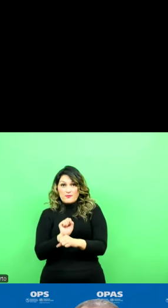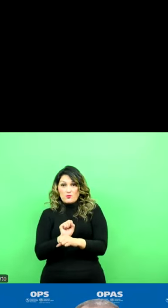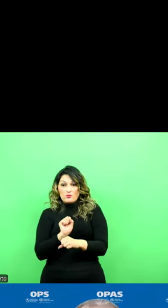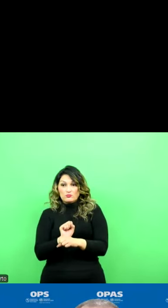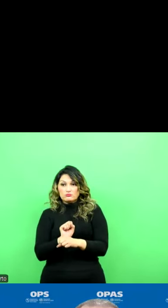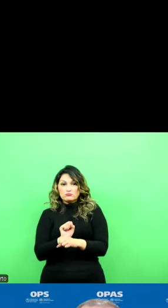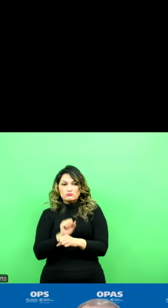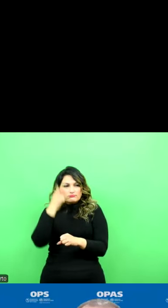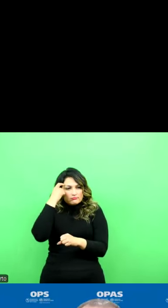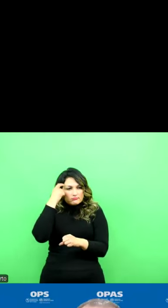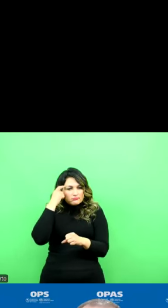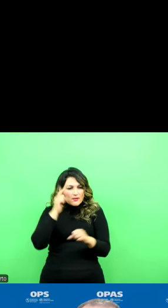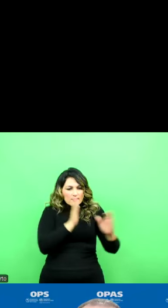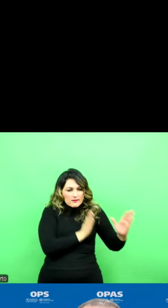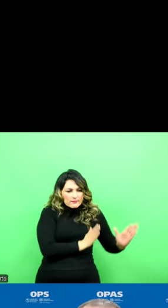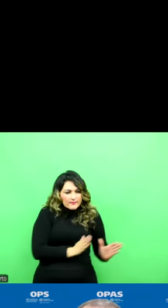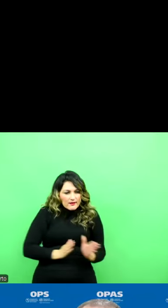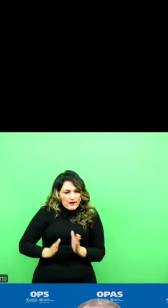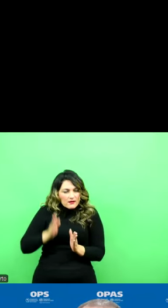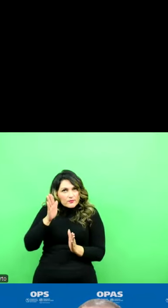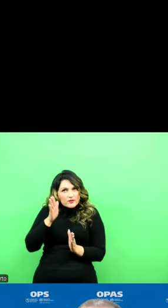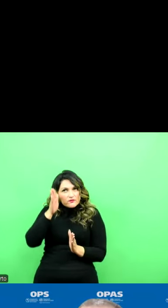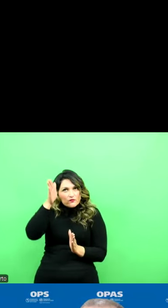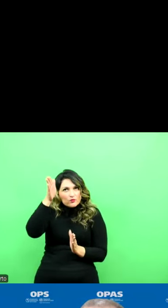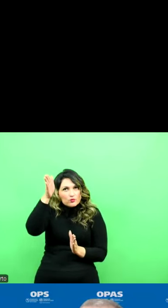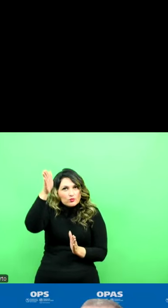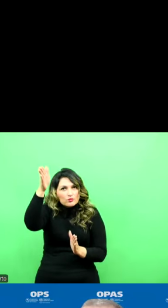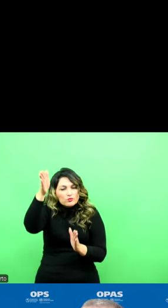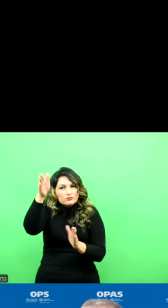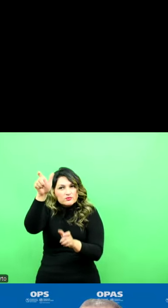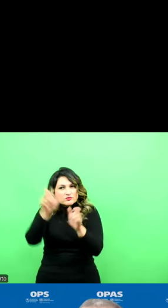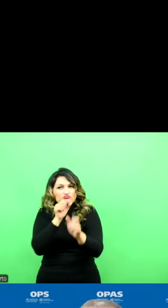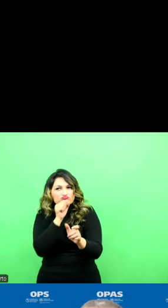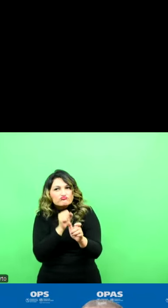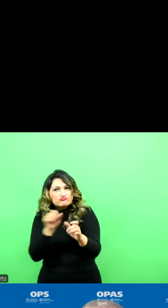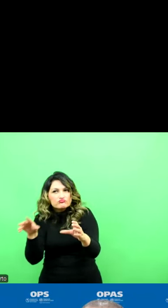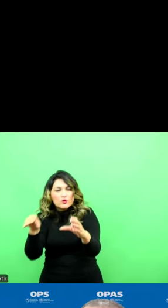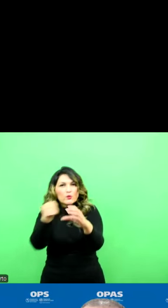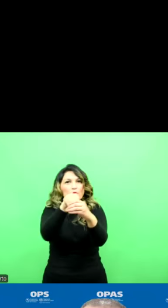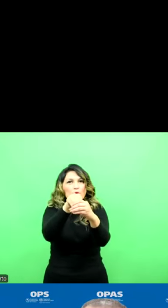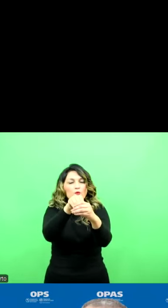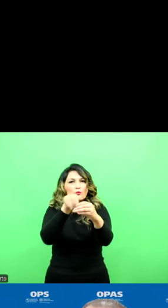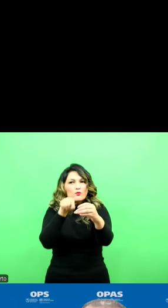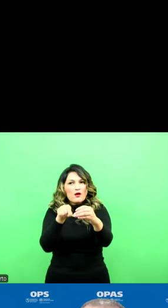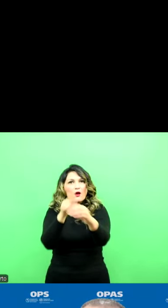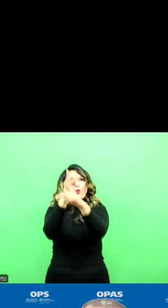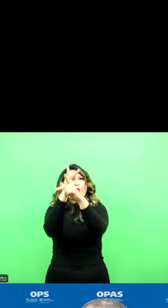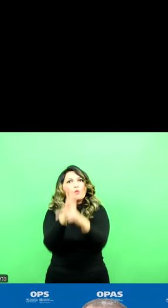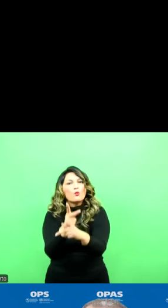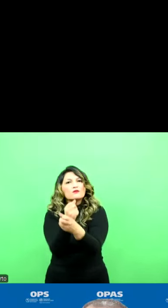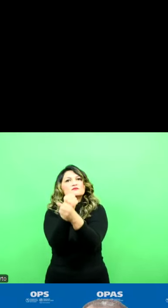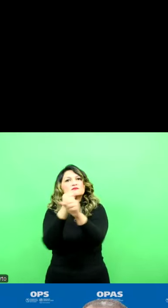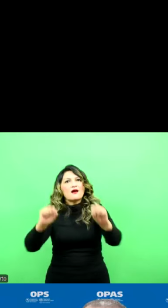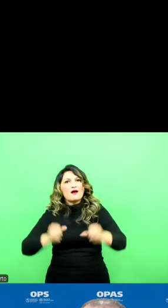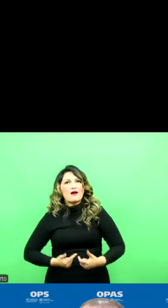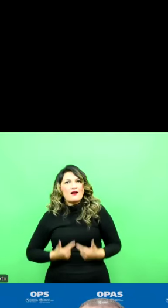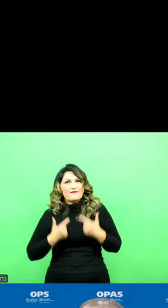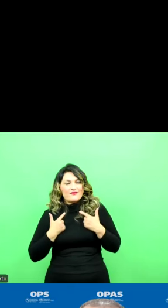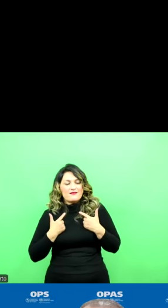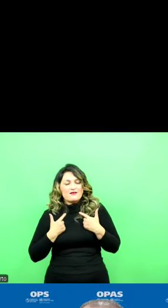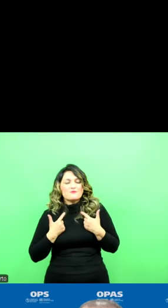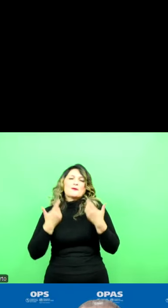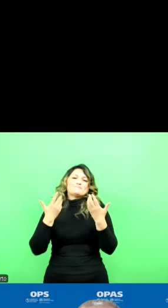all persons in disaster risk management. So now I'd like to give the floor to my esteemed colleague, Marcy Road, Executive Director